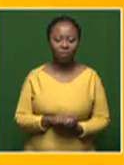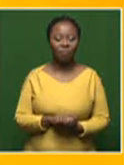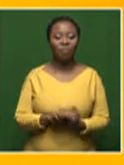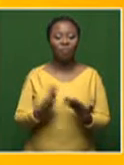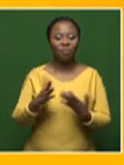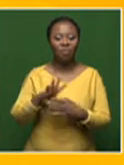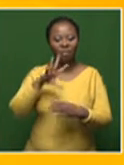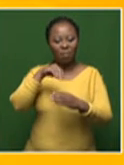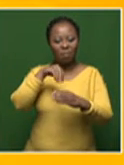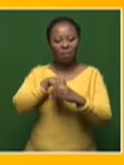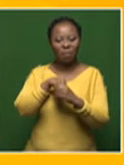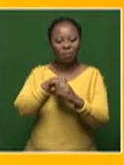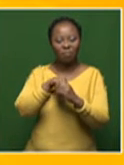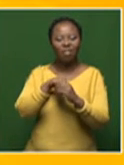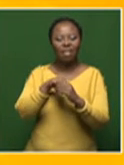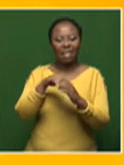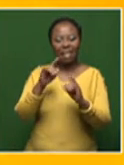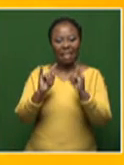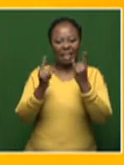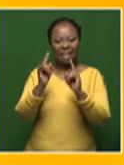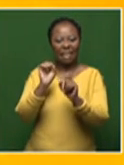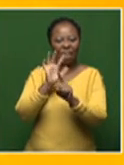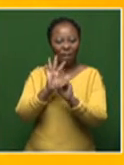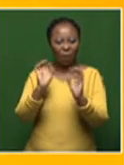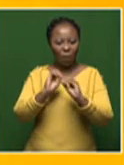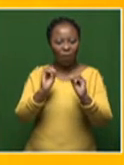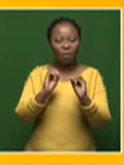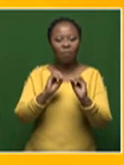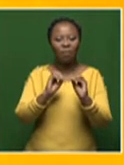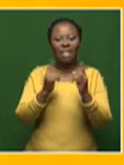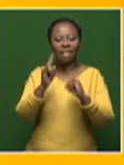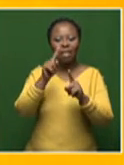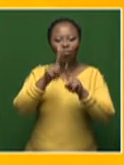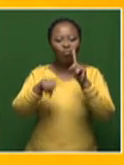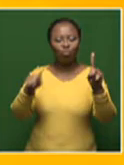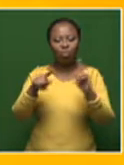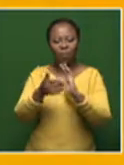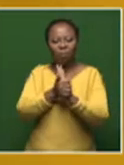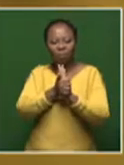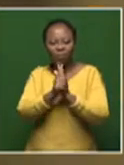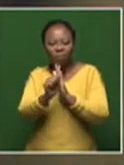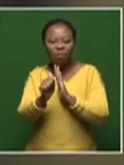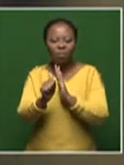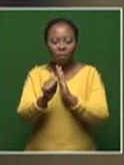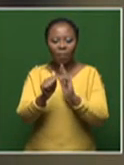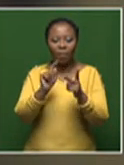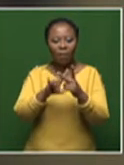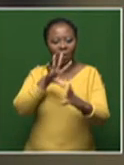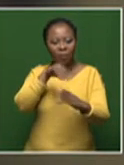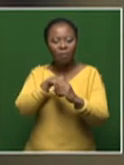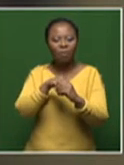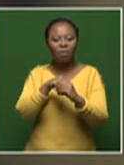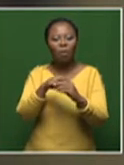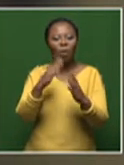As part of the Un-Infecting the City Public Arts Festival, multidisciplinary artist Thania Petersen has collaborated with taxi